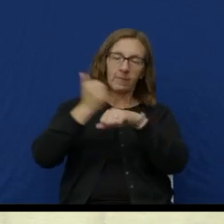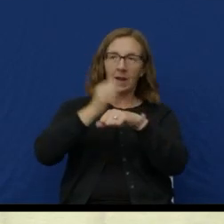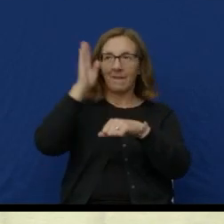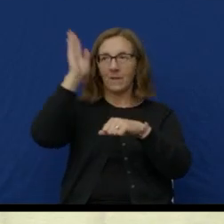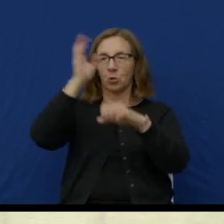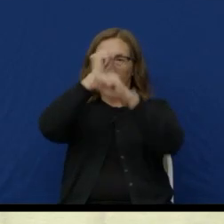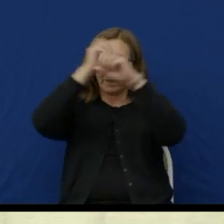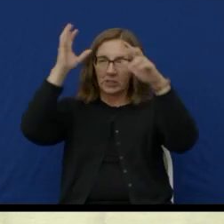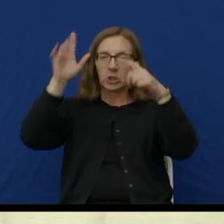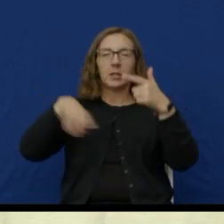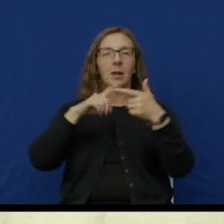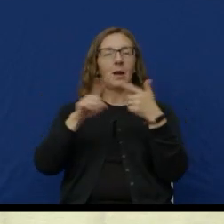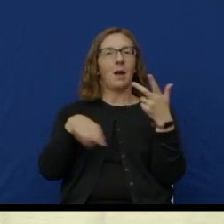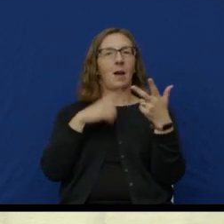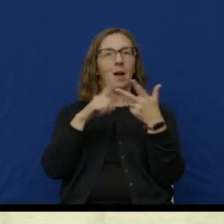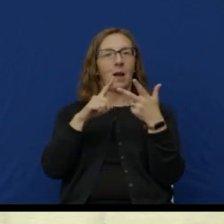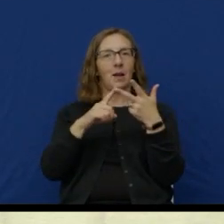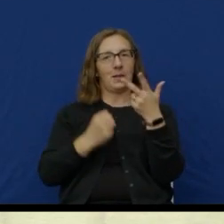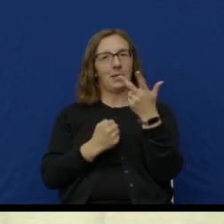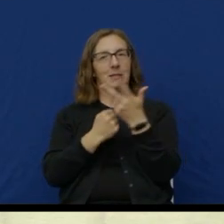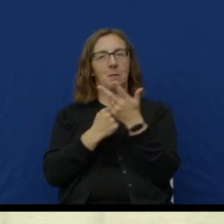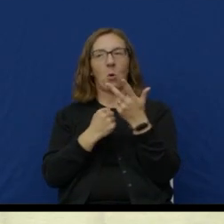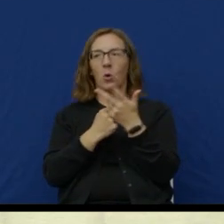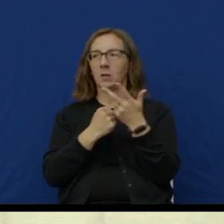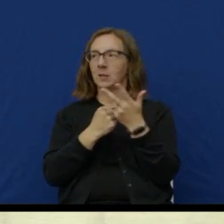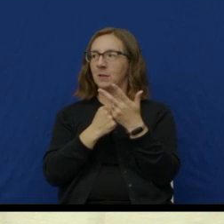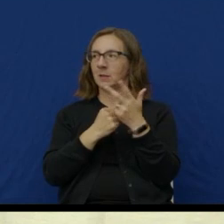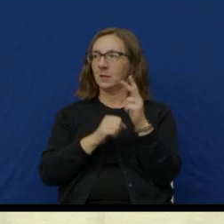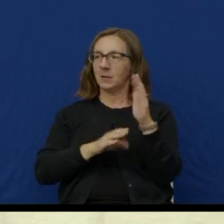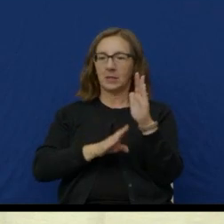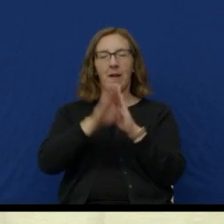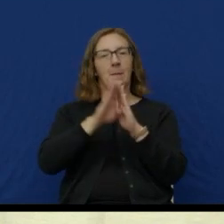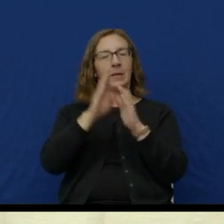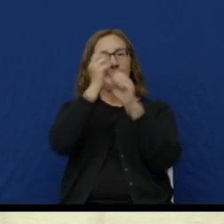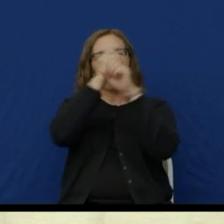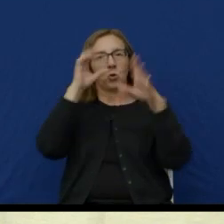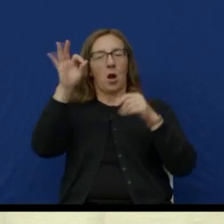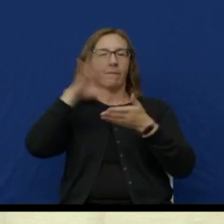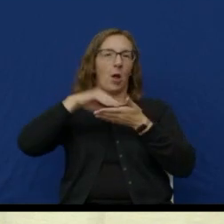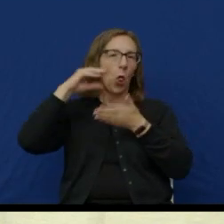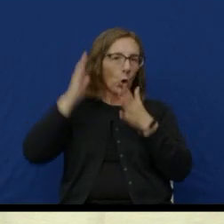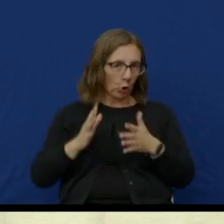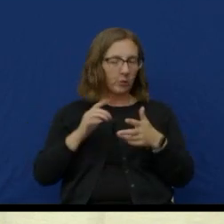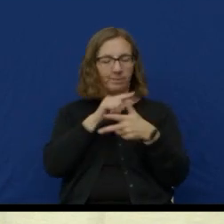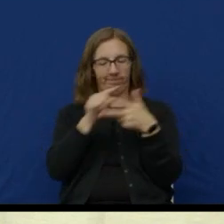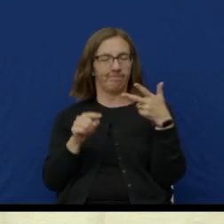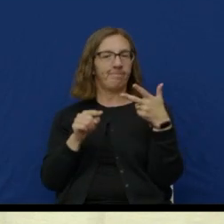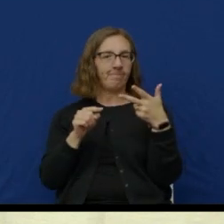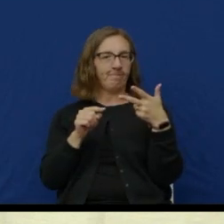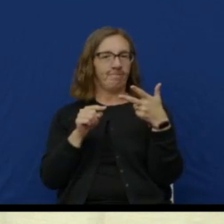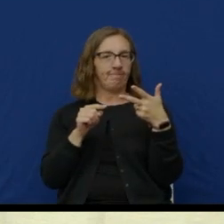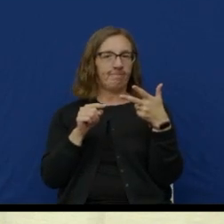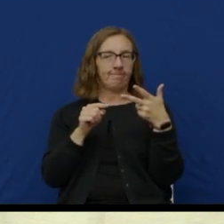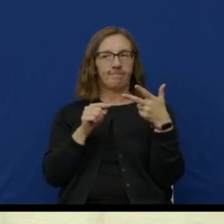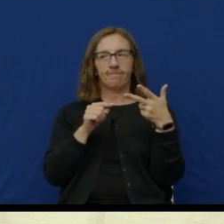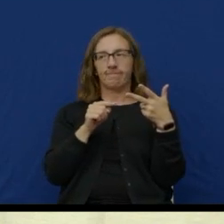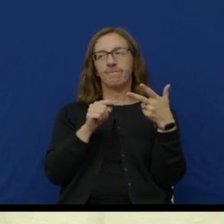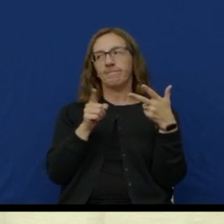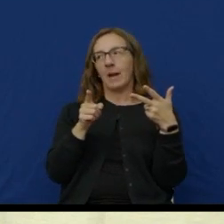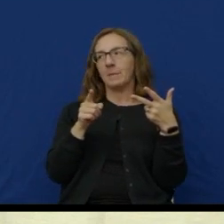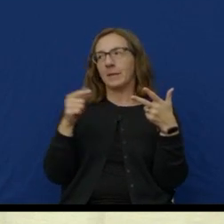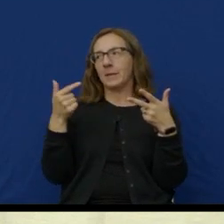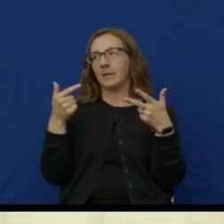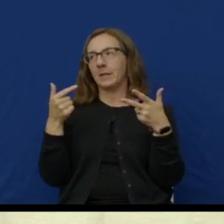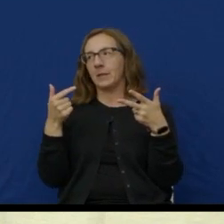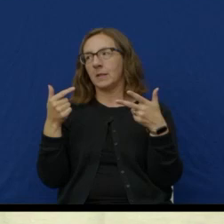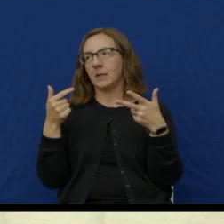state of education, supporting the board in developing a portrait of a learner effort, more so than when George W.